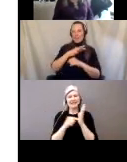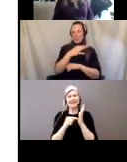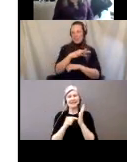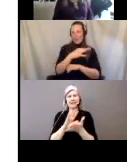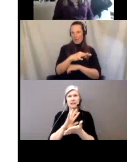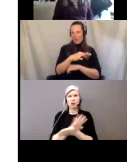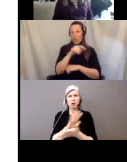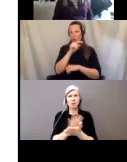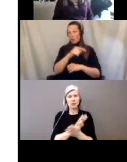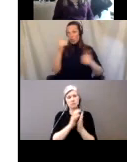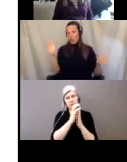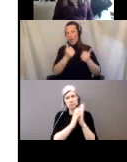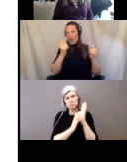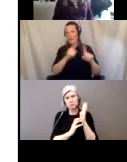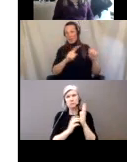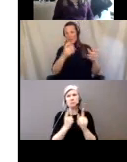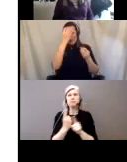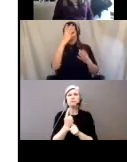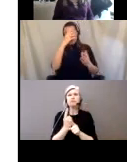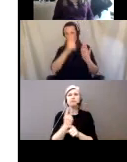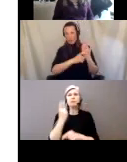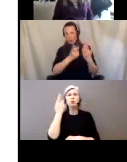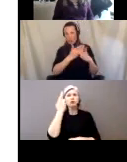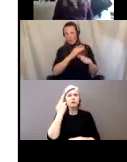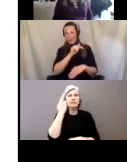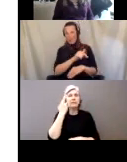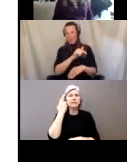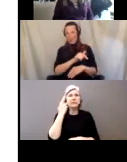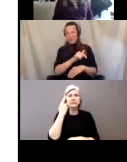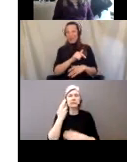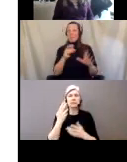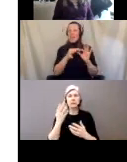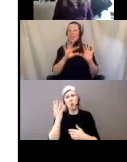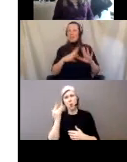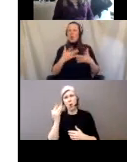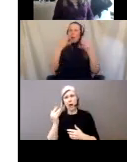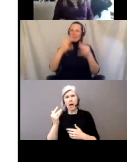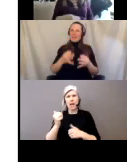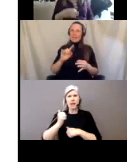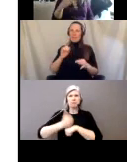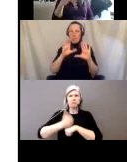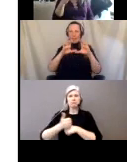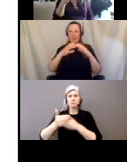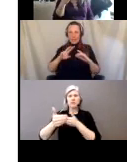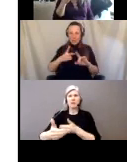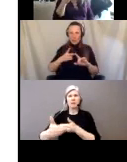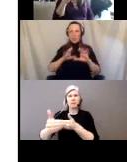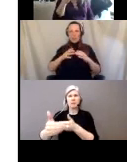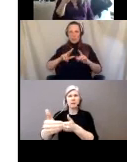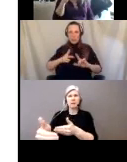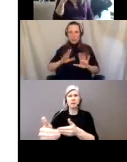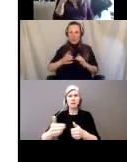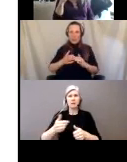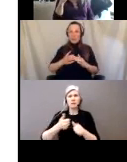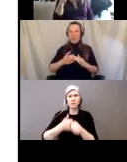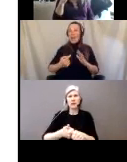ethical framework that you mentioned. And that document was just released last evening that we received at Public Health,